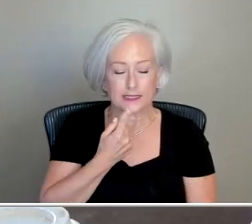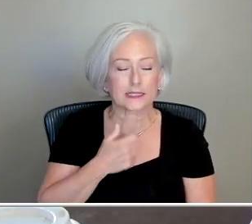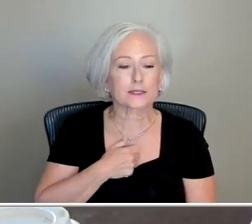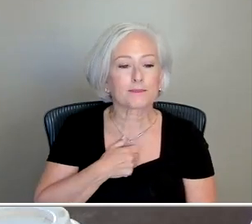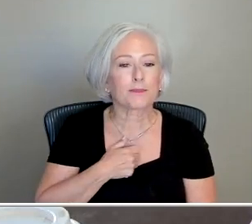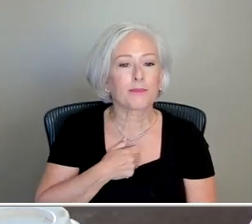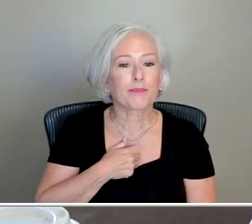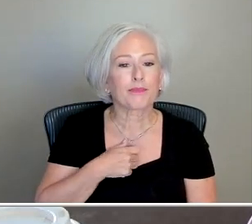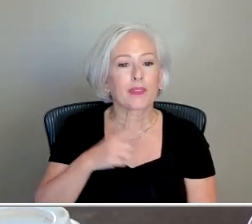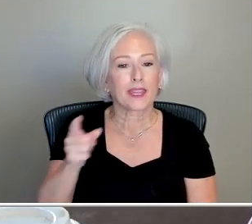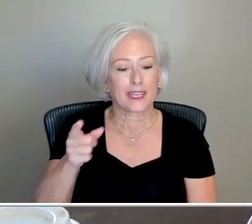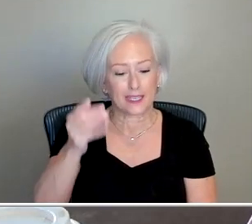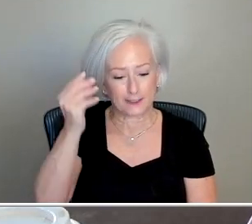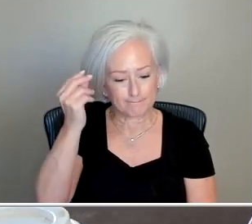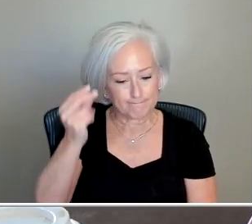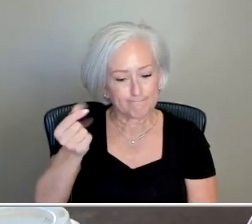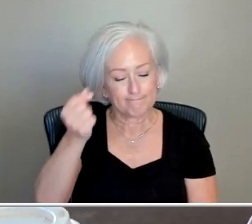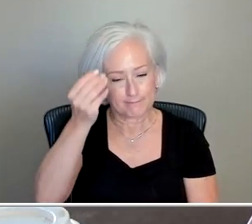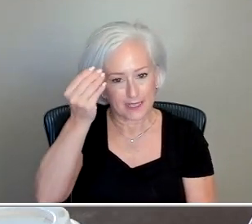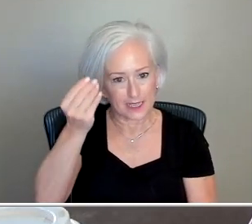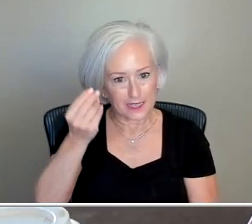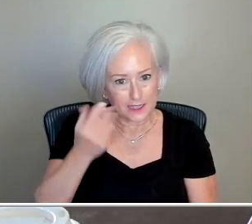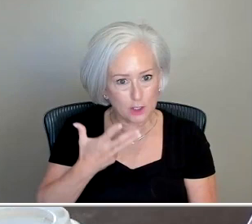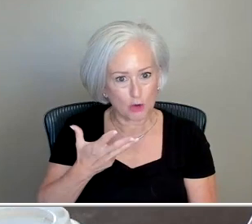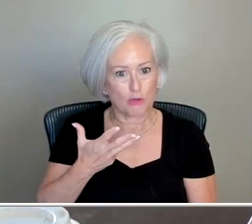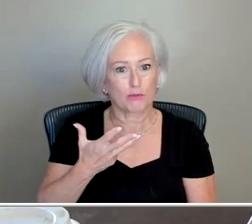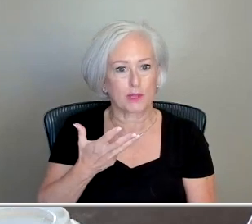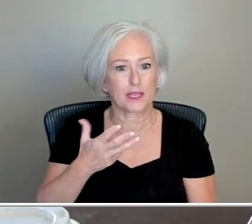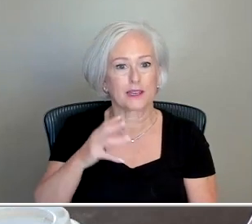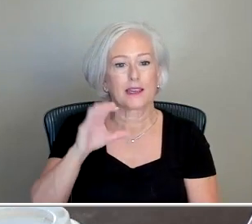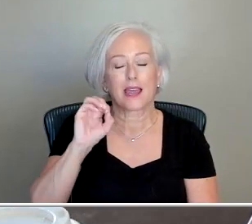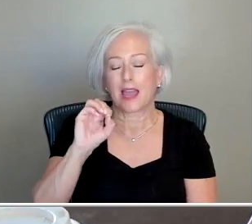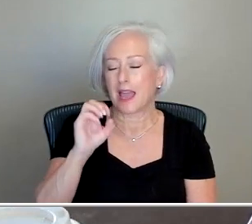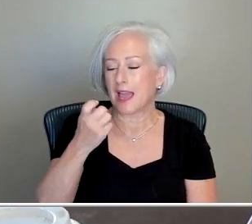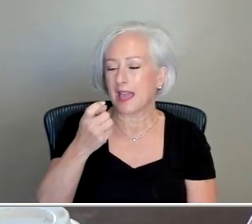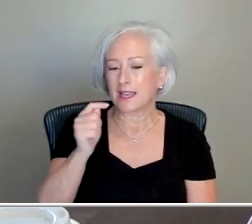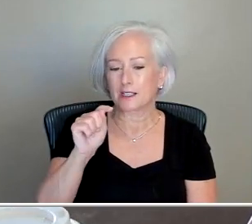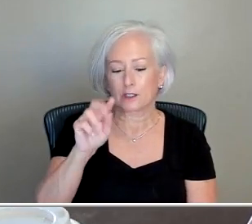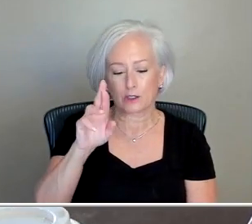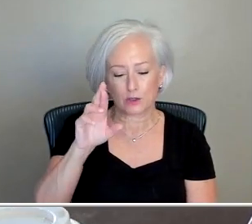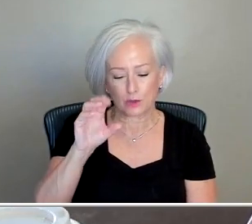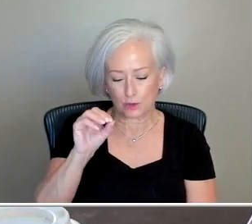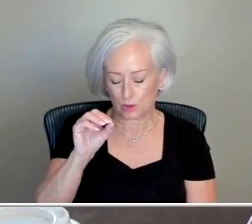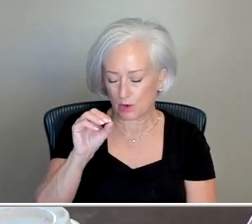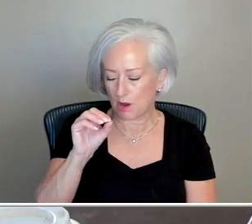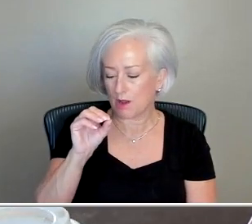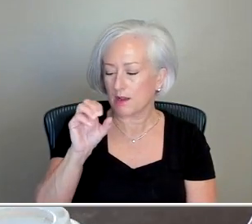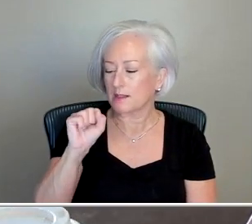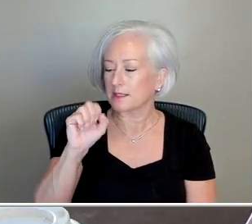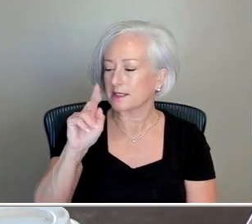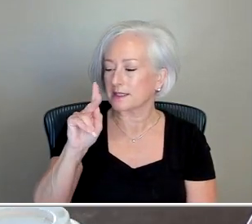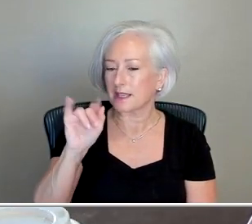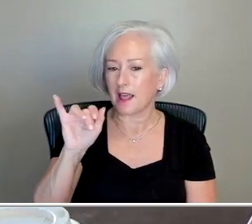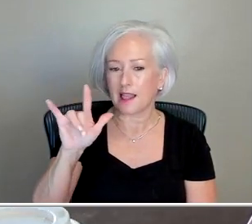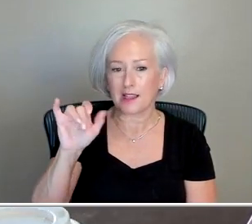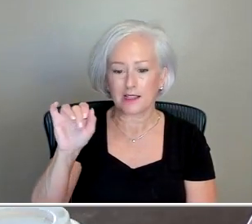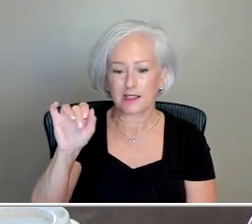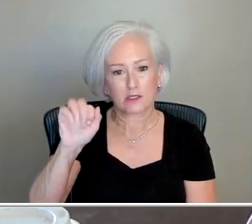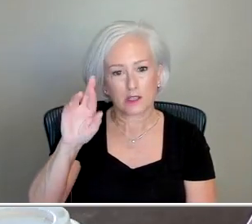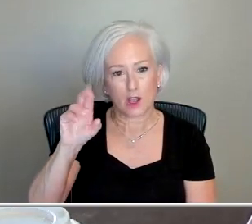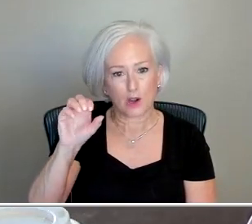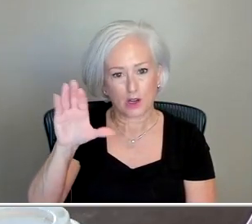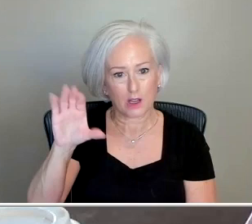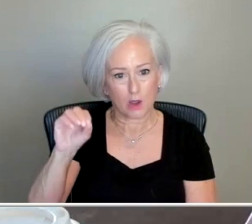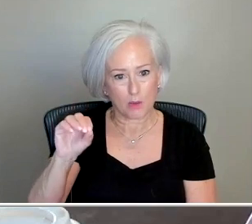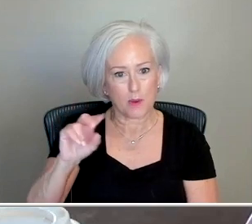immediately diagnosed me with extraskeletal osteogenic sarcoma, or out of the bone cancer, and out of the